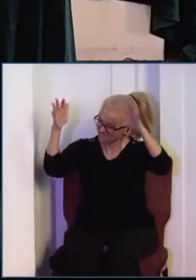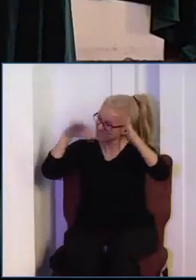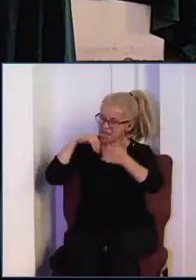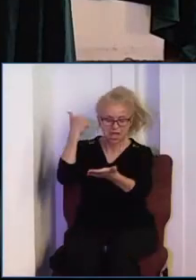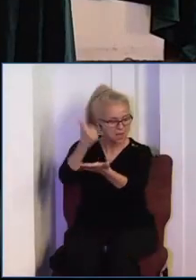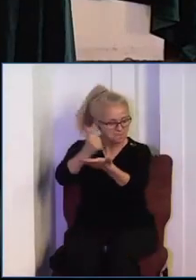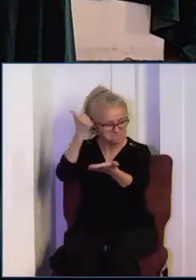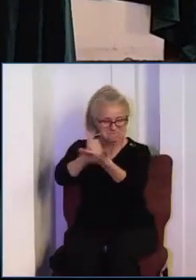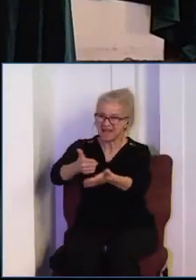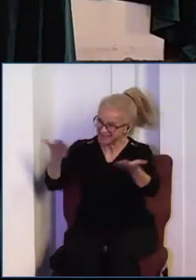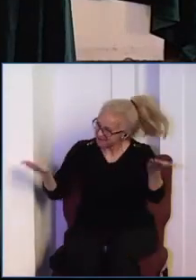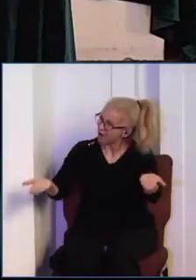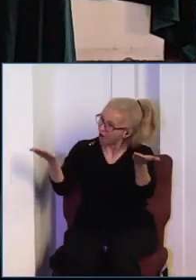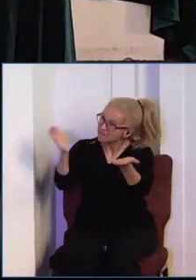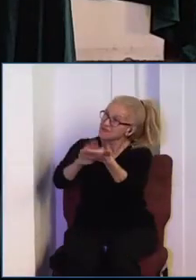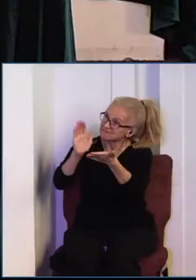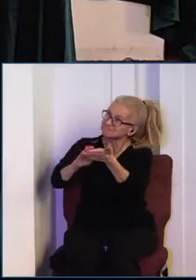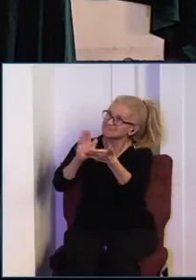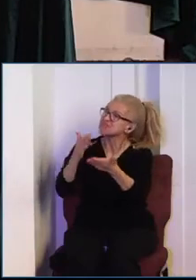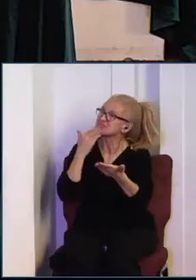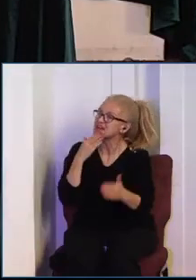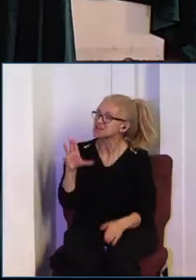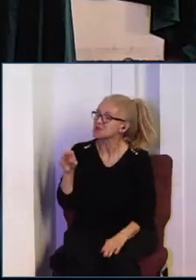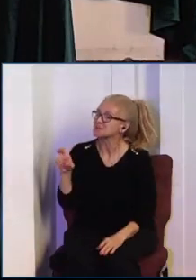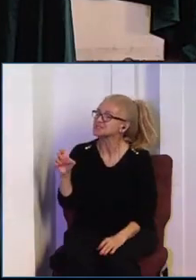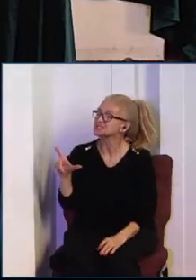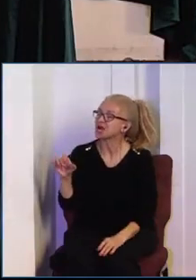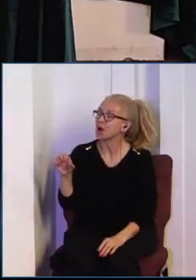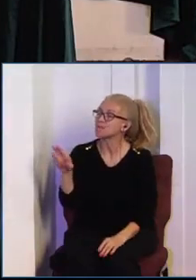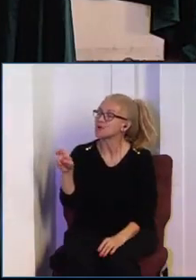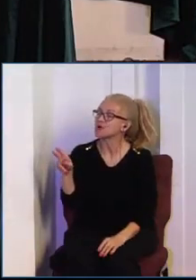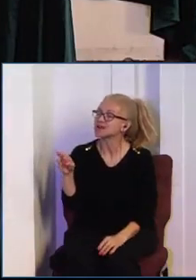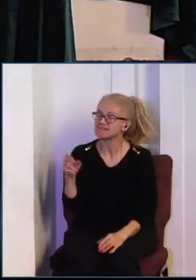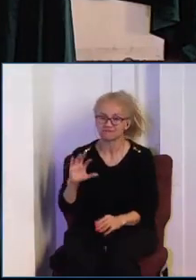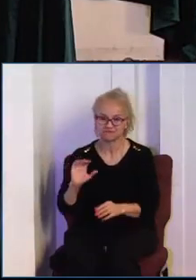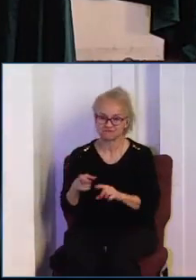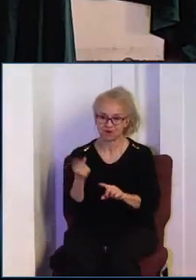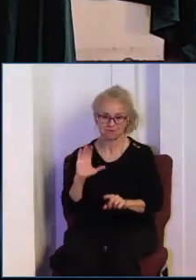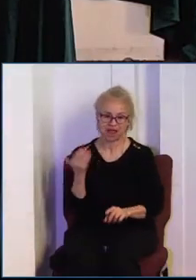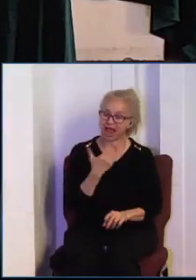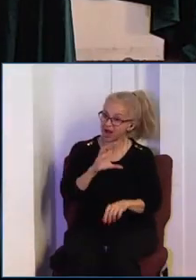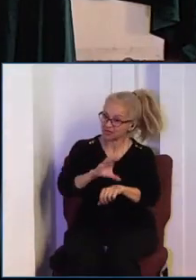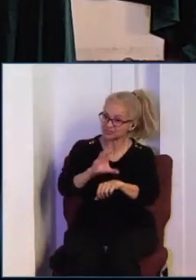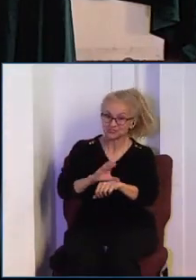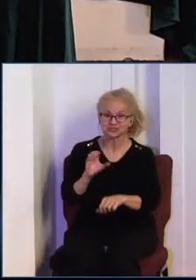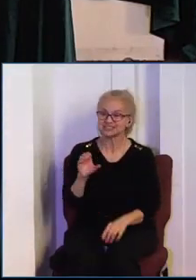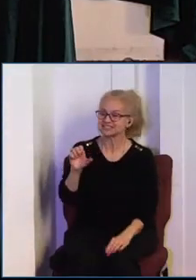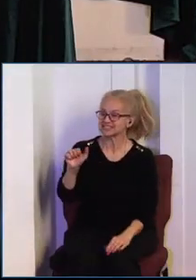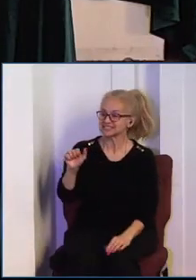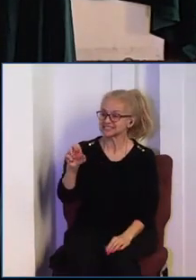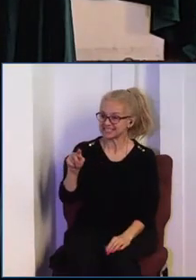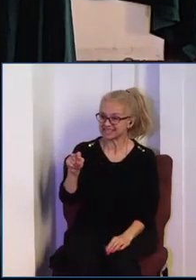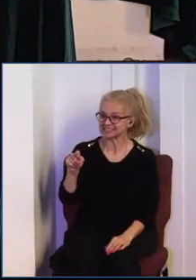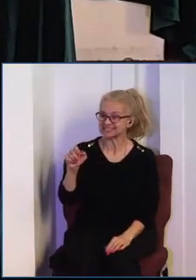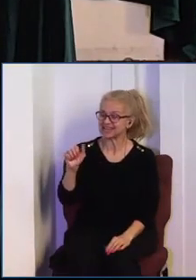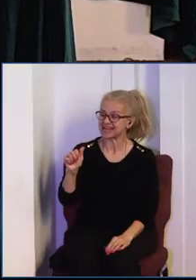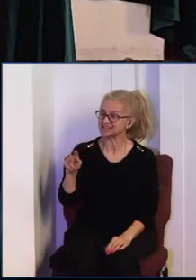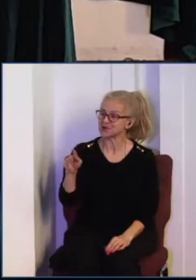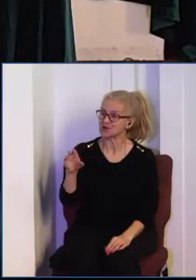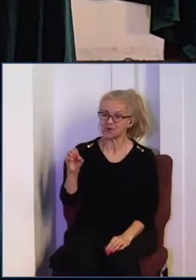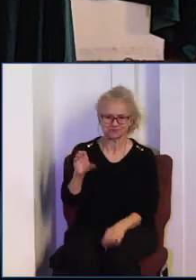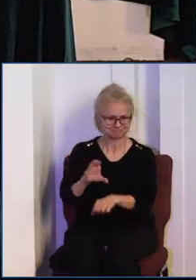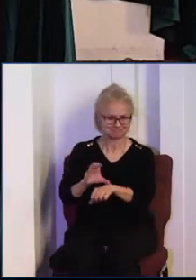Amen. Give her a hand. Thank you, Michelle Burnett, from our church in San Antonio, Texas, USA. We are